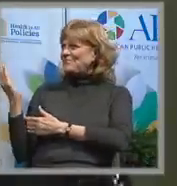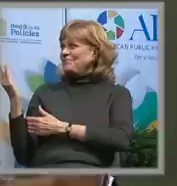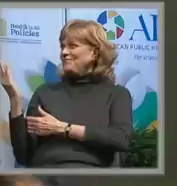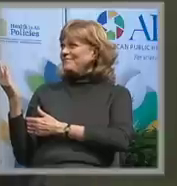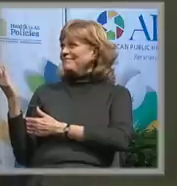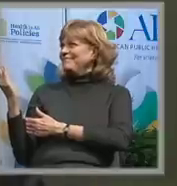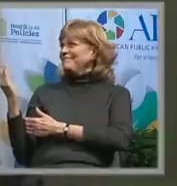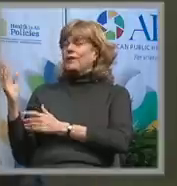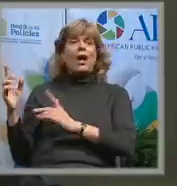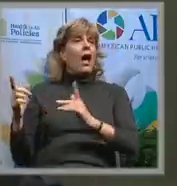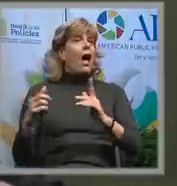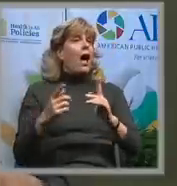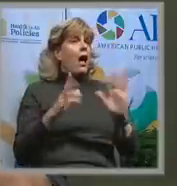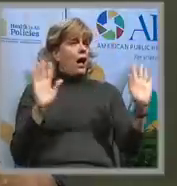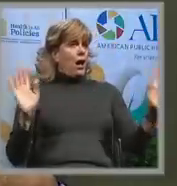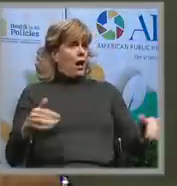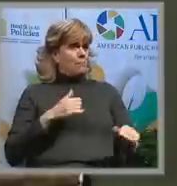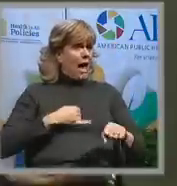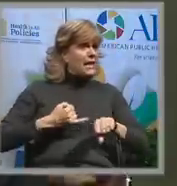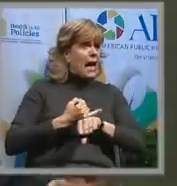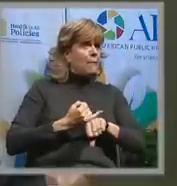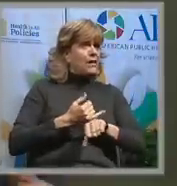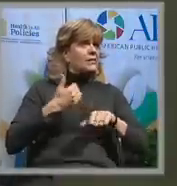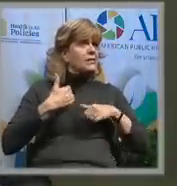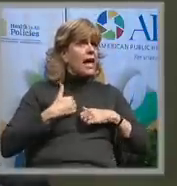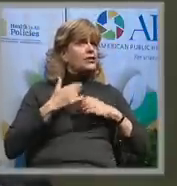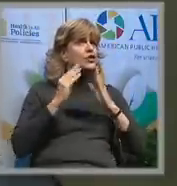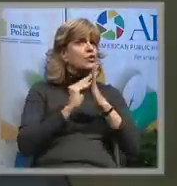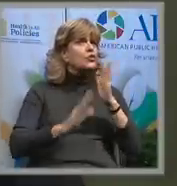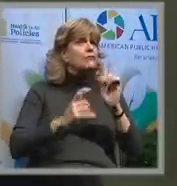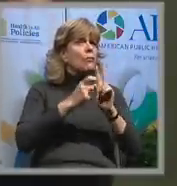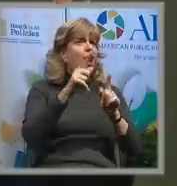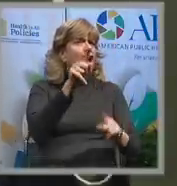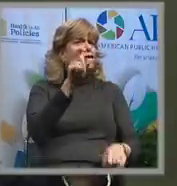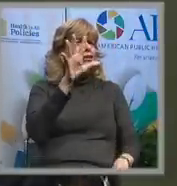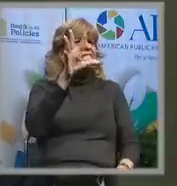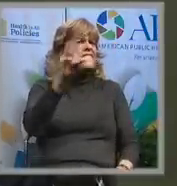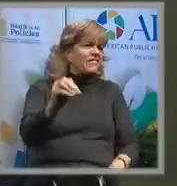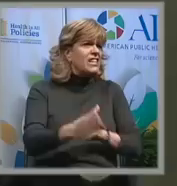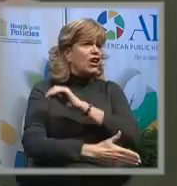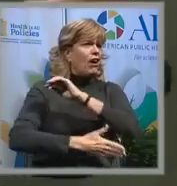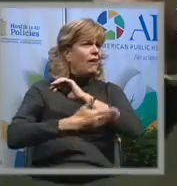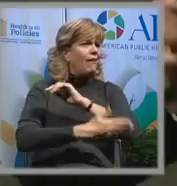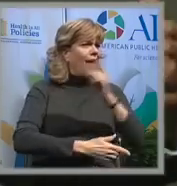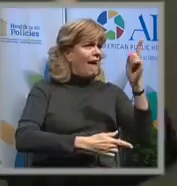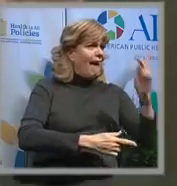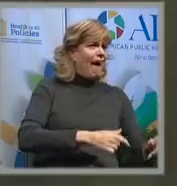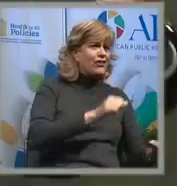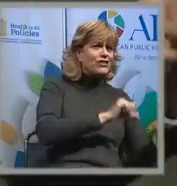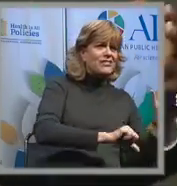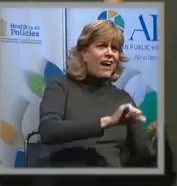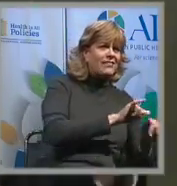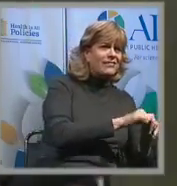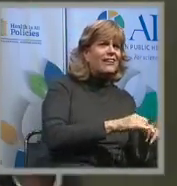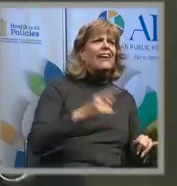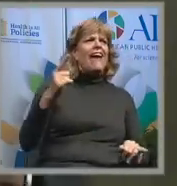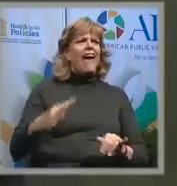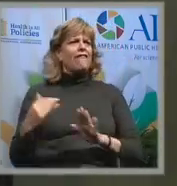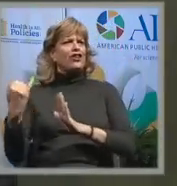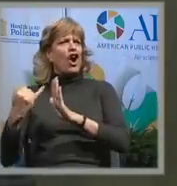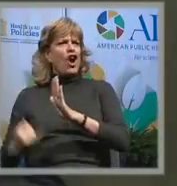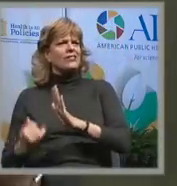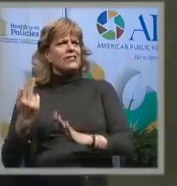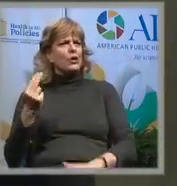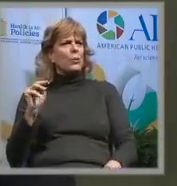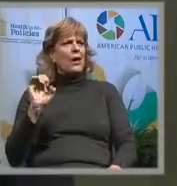I'm coming from a campus that has students from 150 countries, where about half are in science and engineering, half in arts and humanities, where